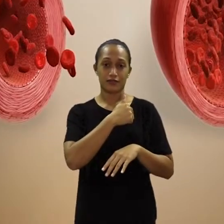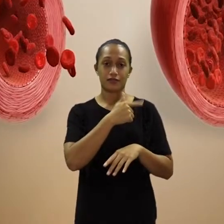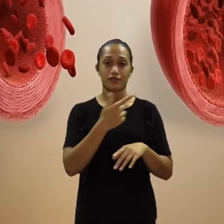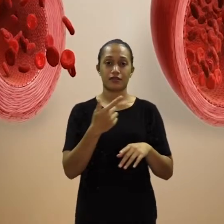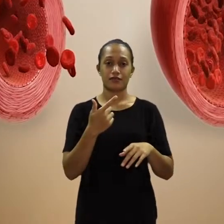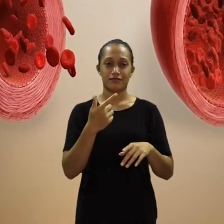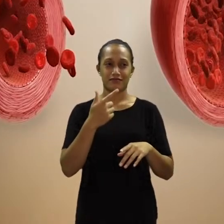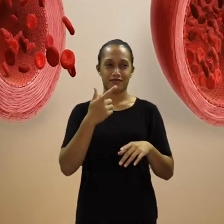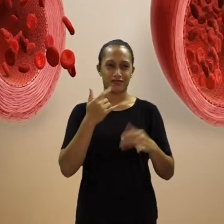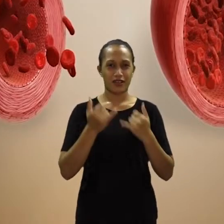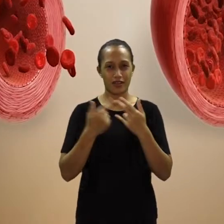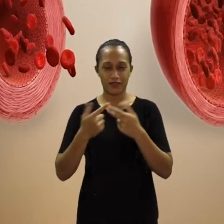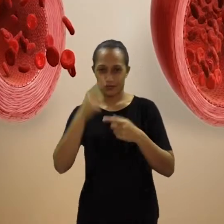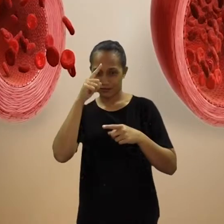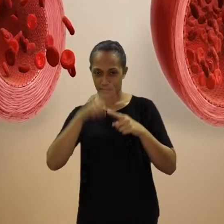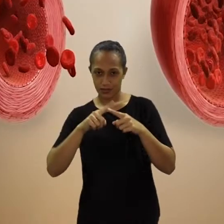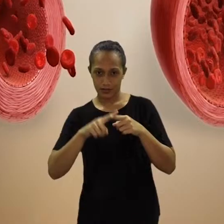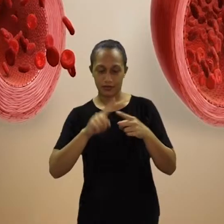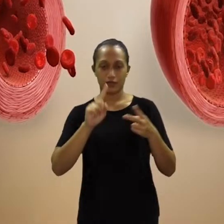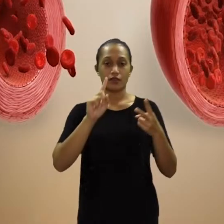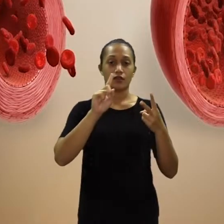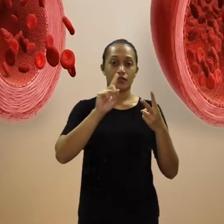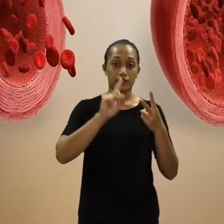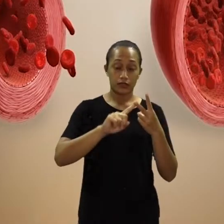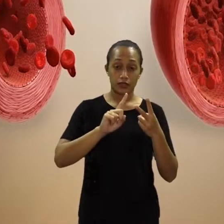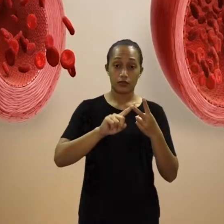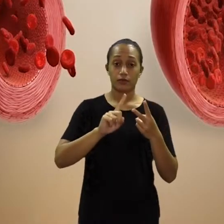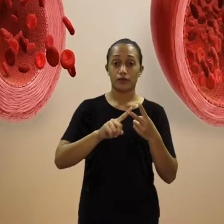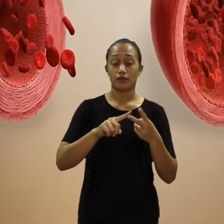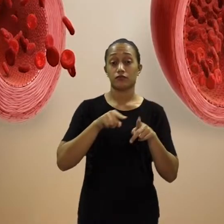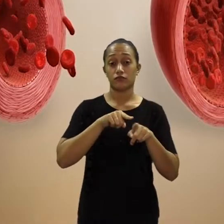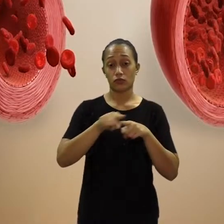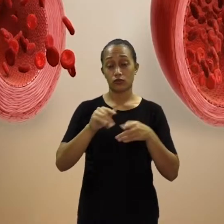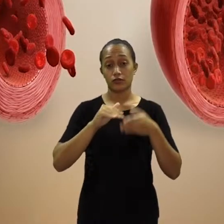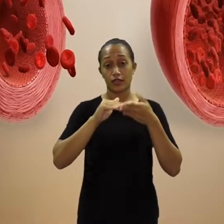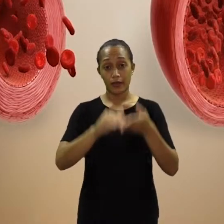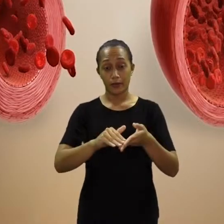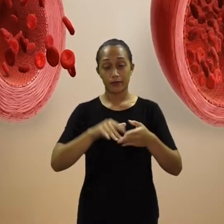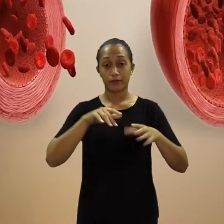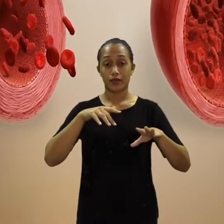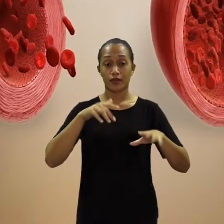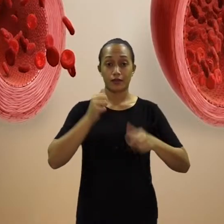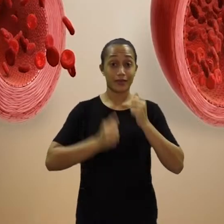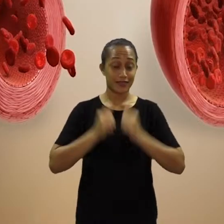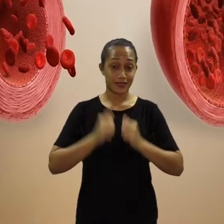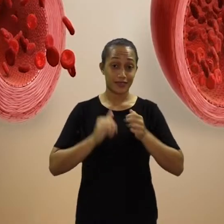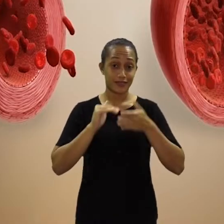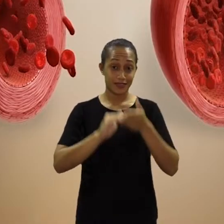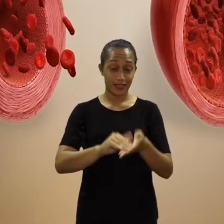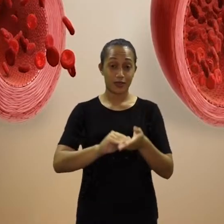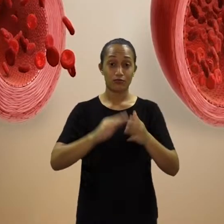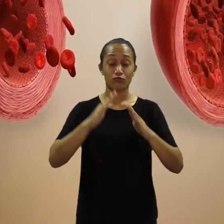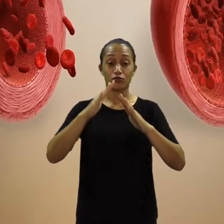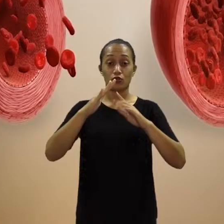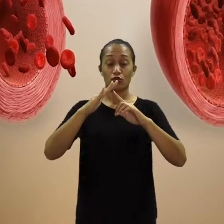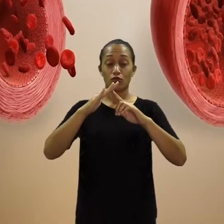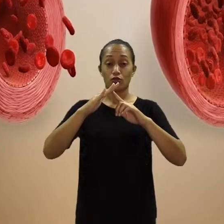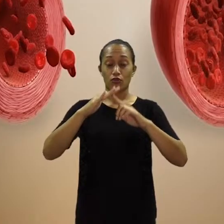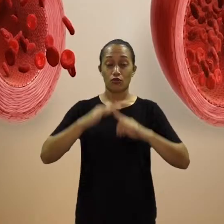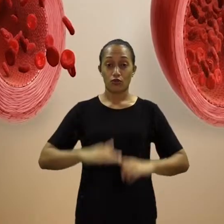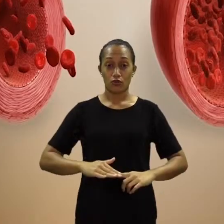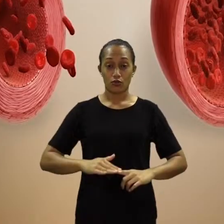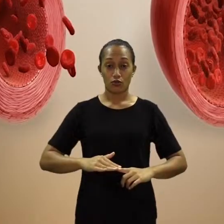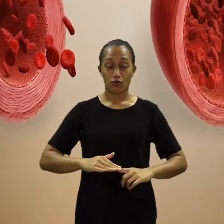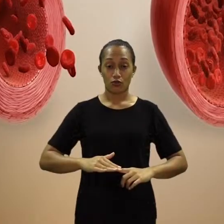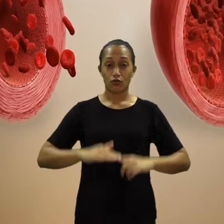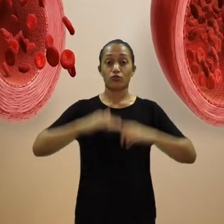arteries disease, and heart attack. Second one is exercise helps increase your blood volume. The